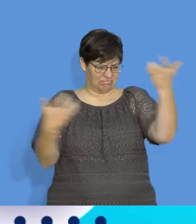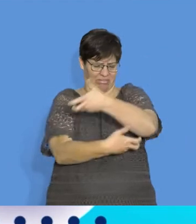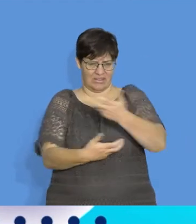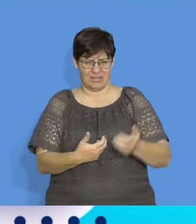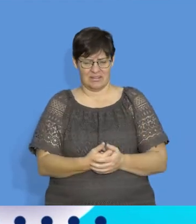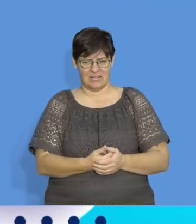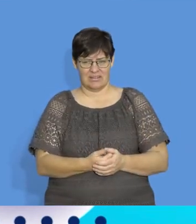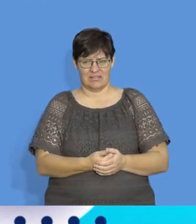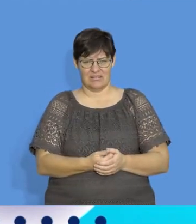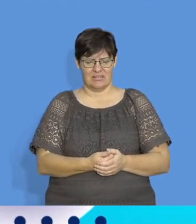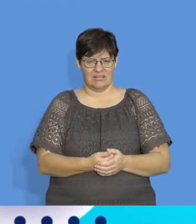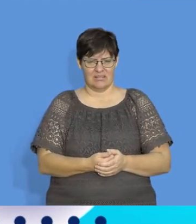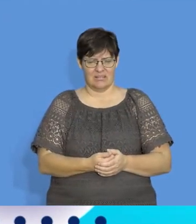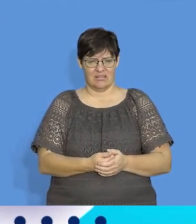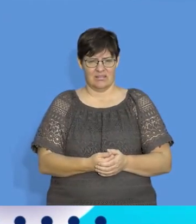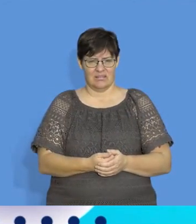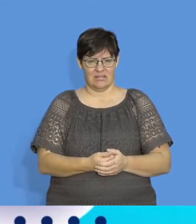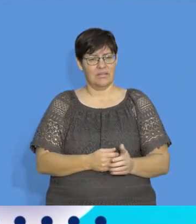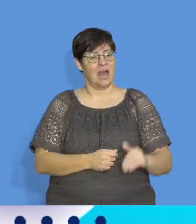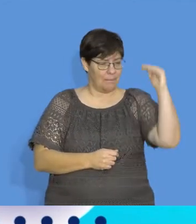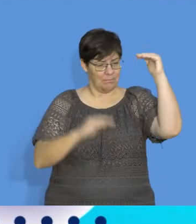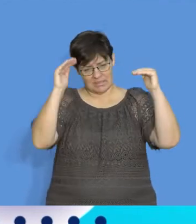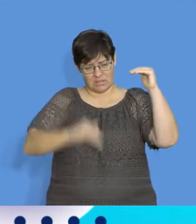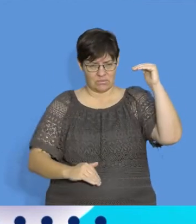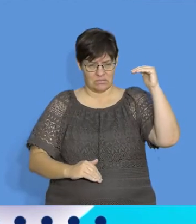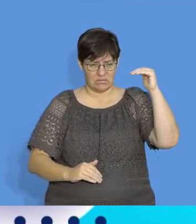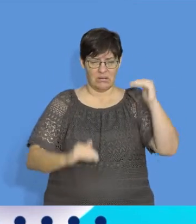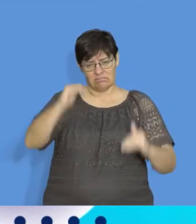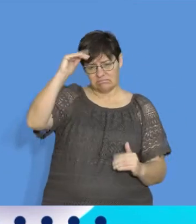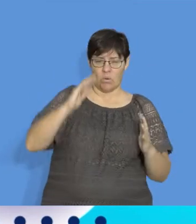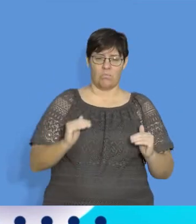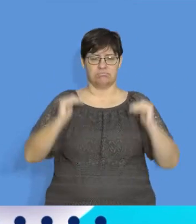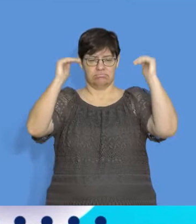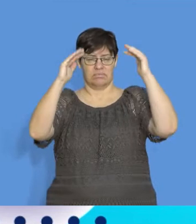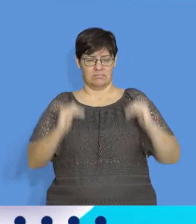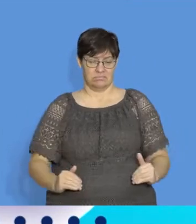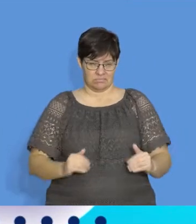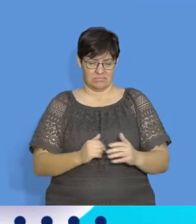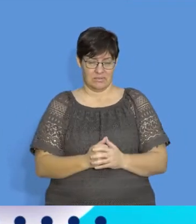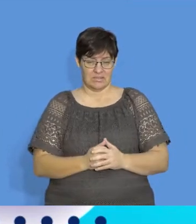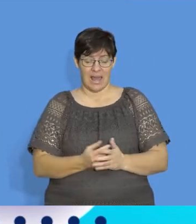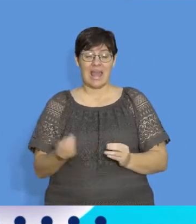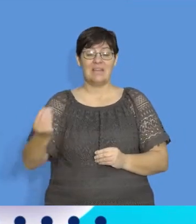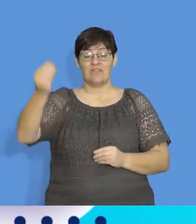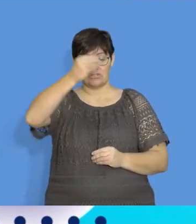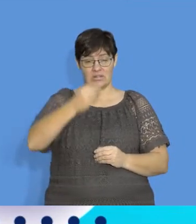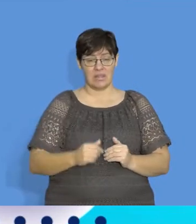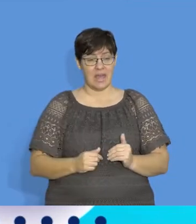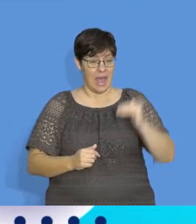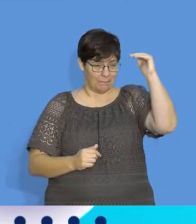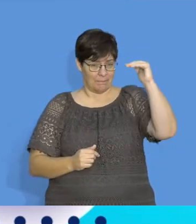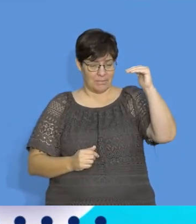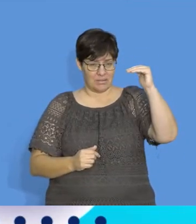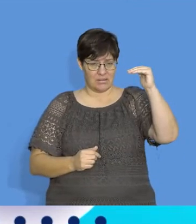want variables that something goes up, something goes down. We spoke about what is that? Inflation.